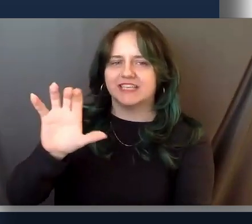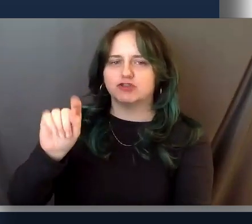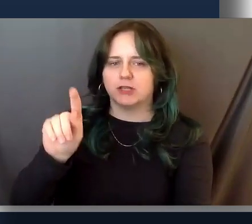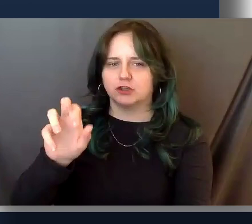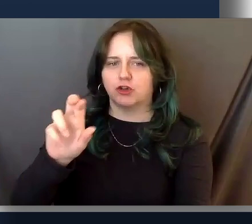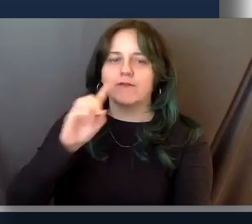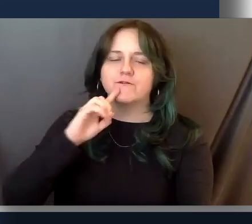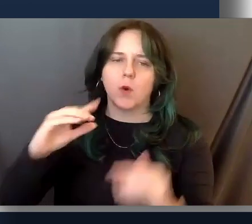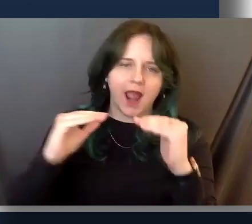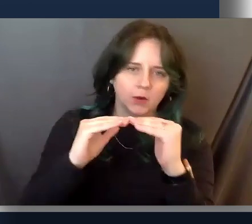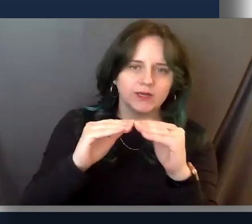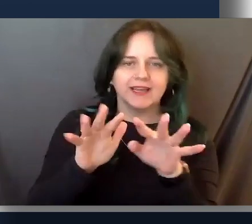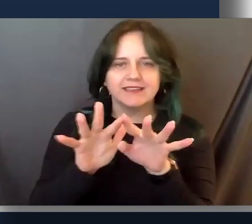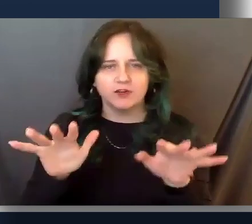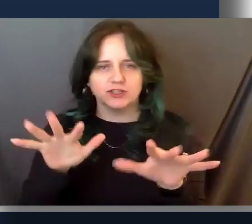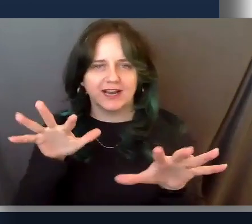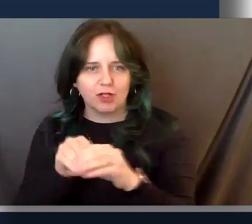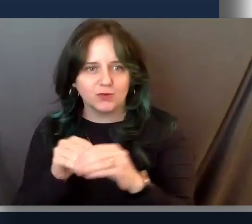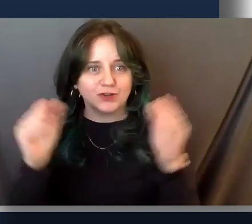Pettit.